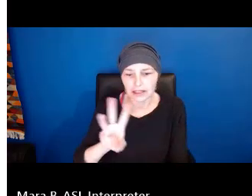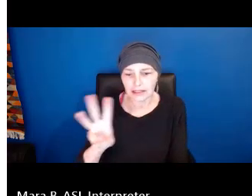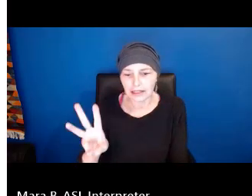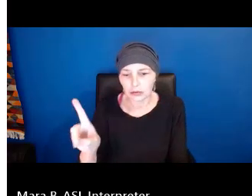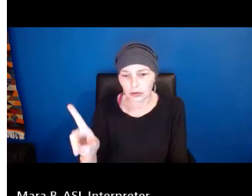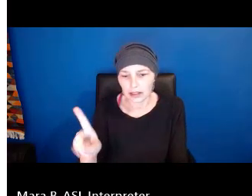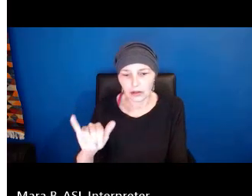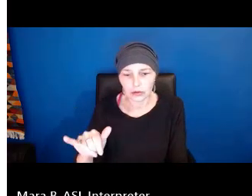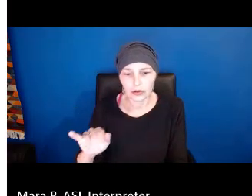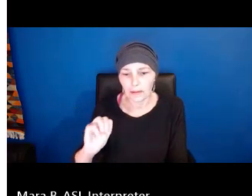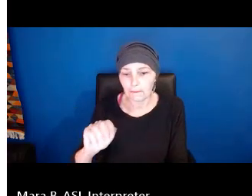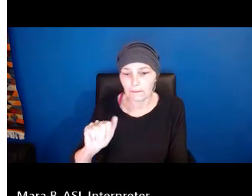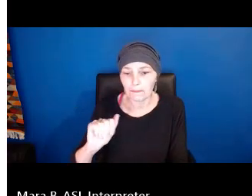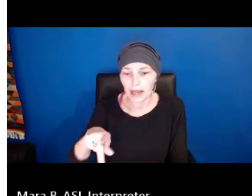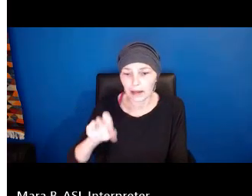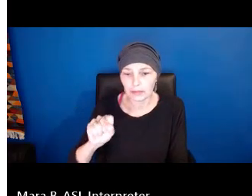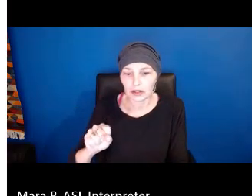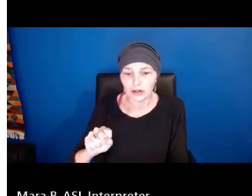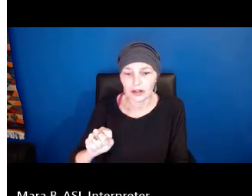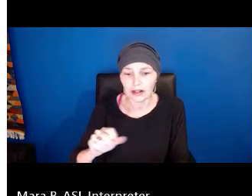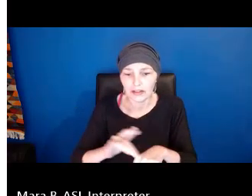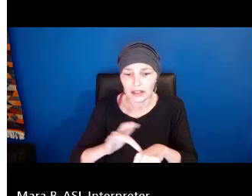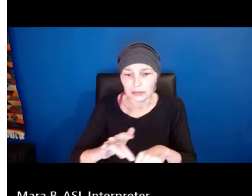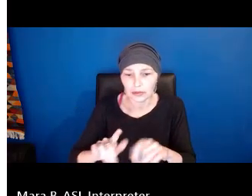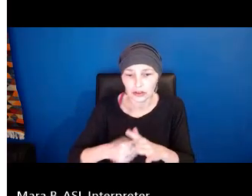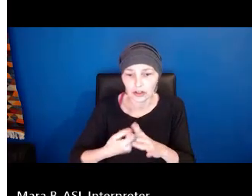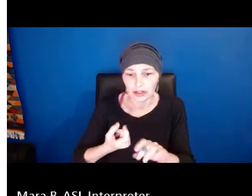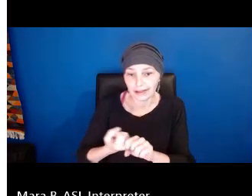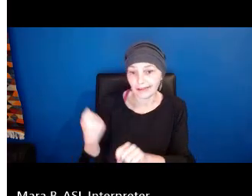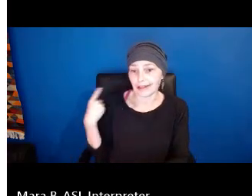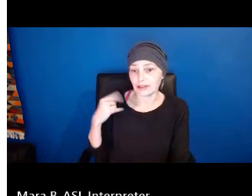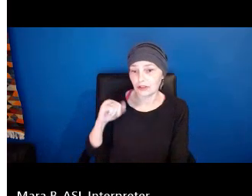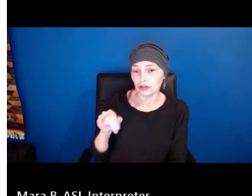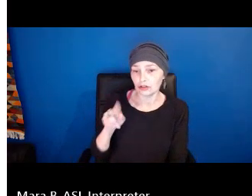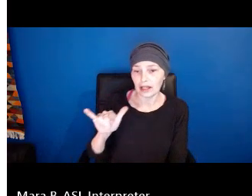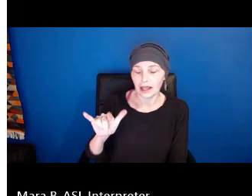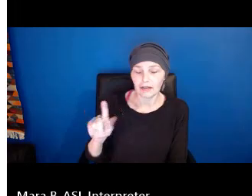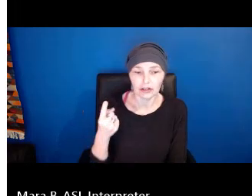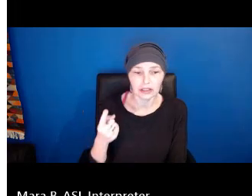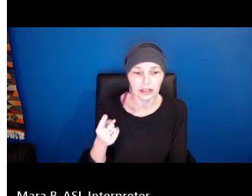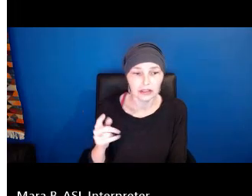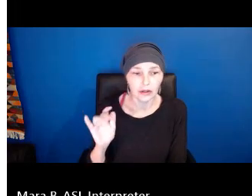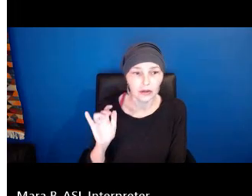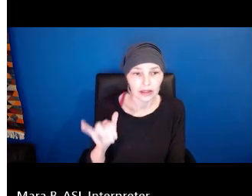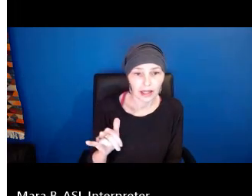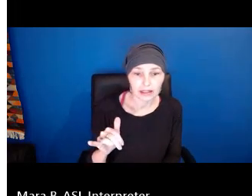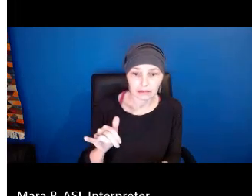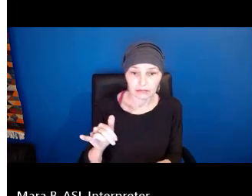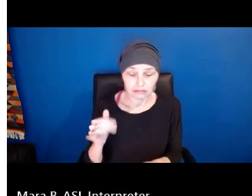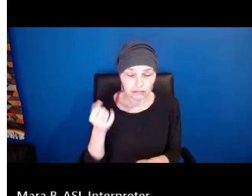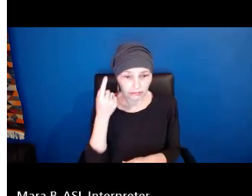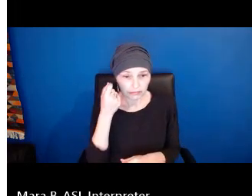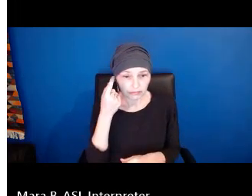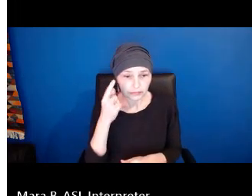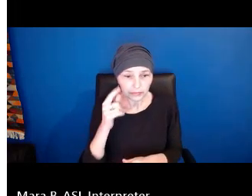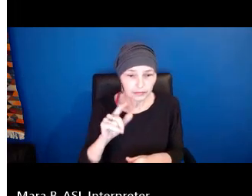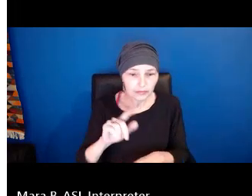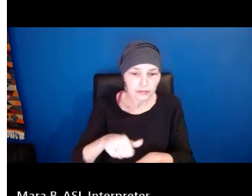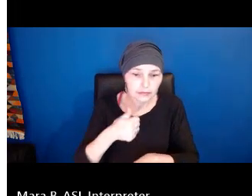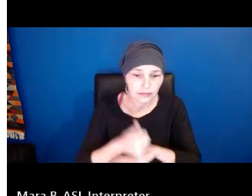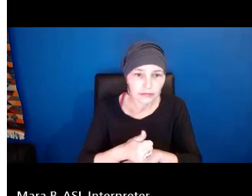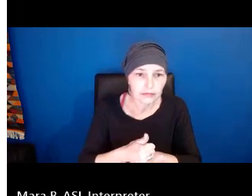that we made available on July 1st of last year. The Commission did highlight that in their initial designation of the PNDZs, the